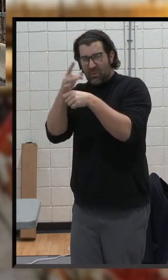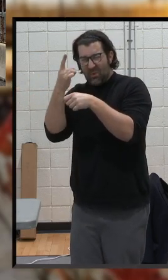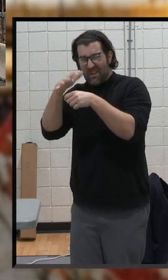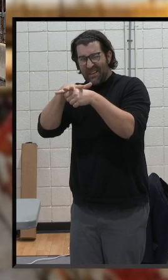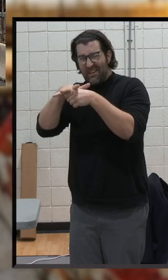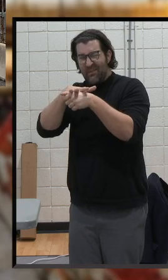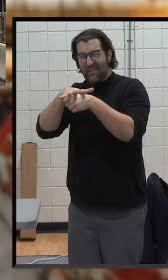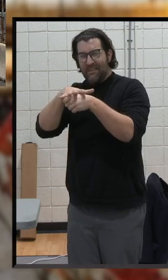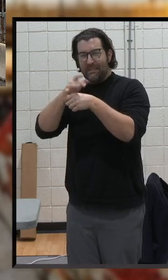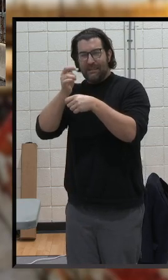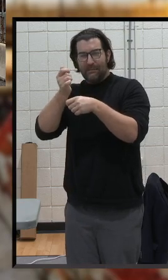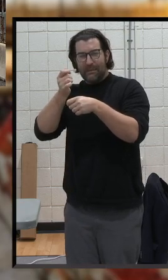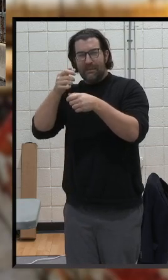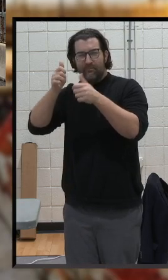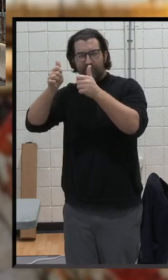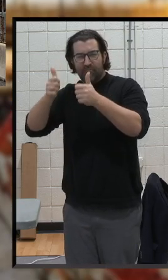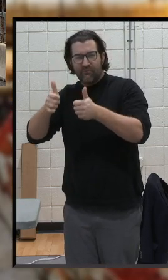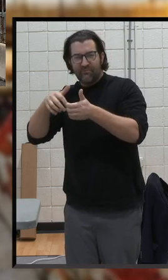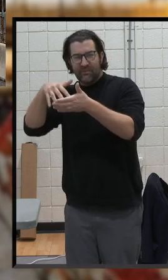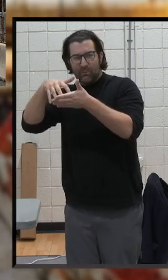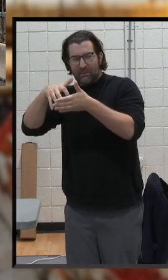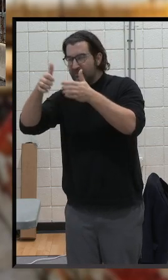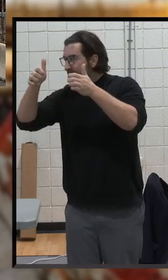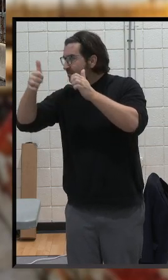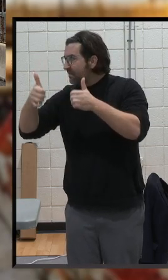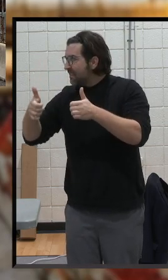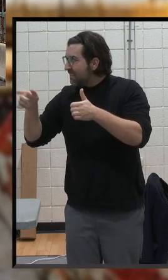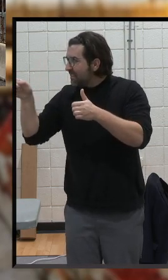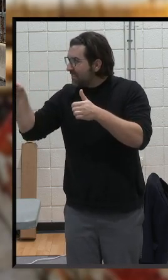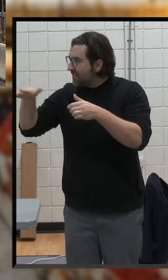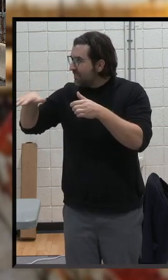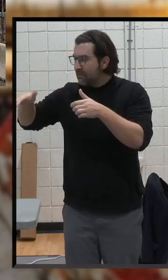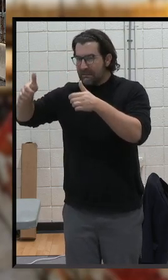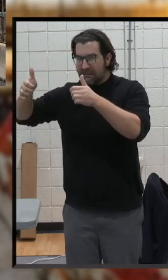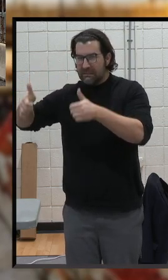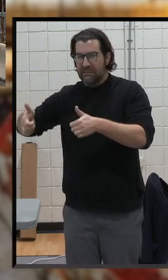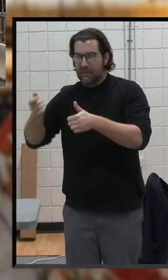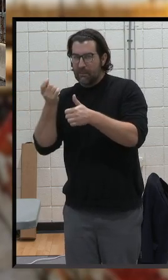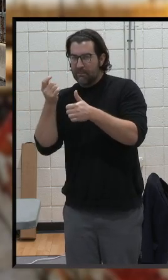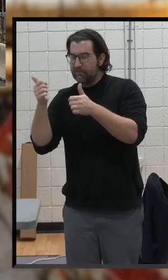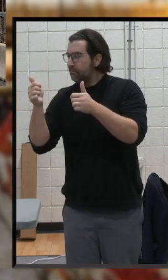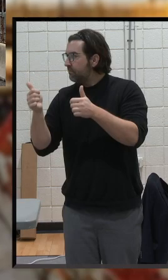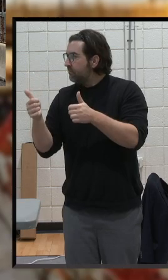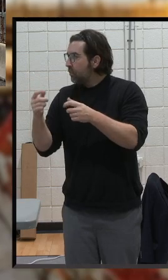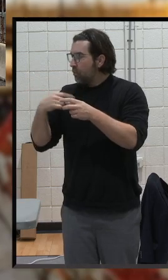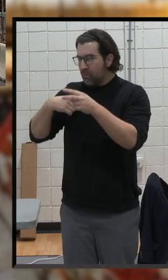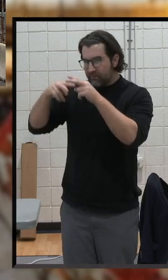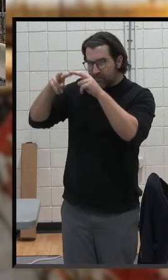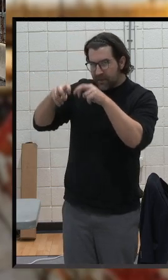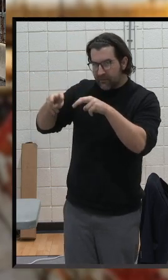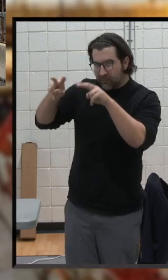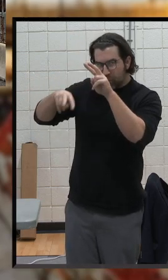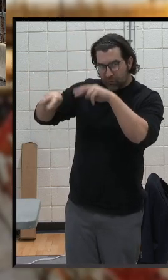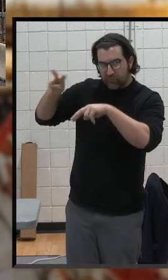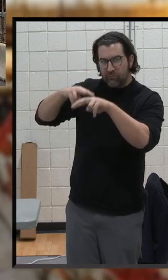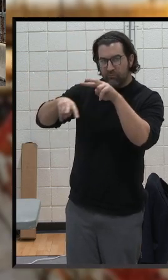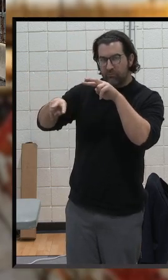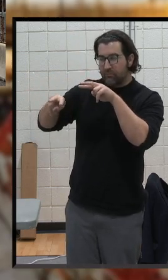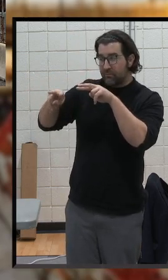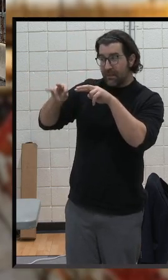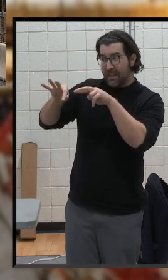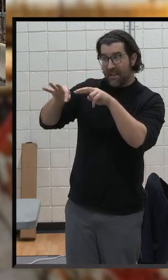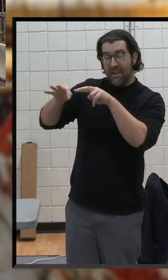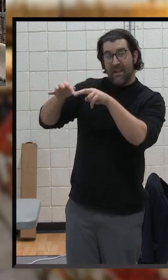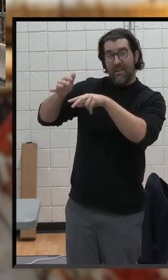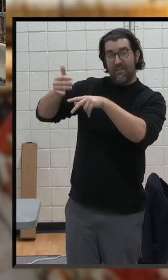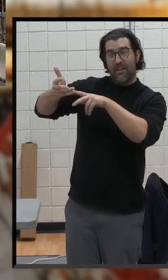that has some deterioration on this side of it over here. And so, you know, we've carefully looked at this and found that if you keep